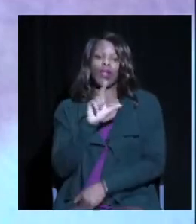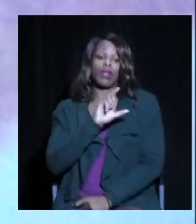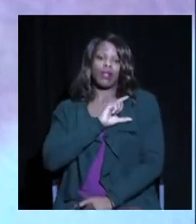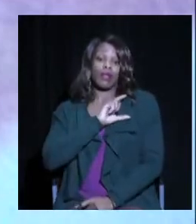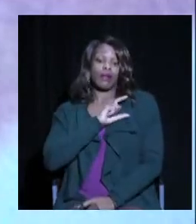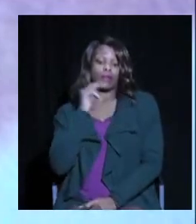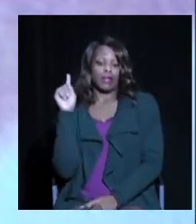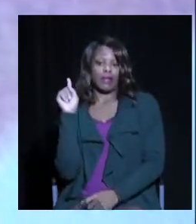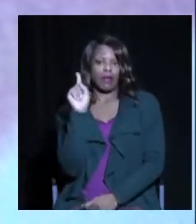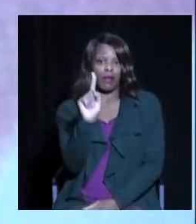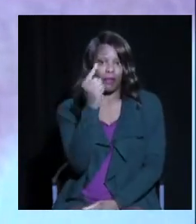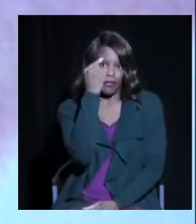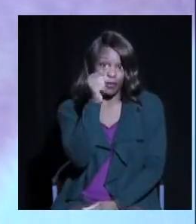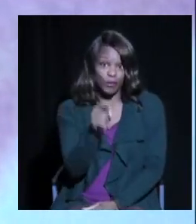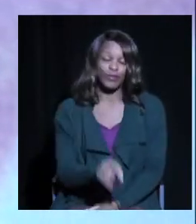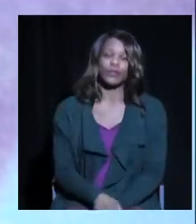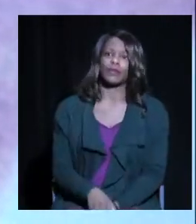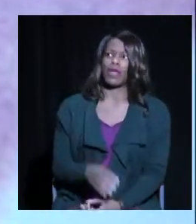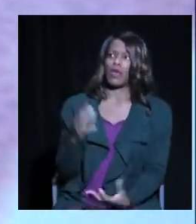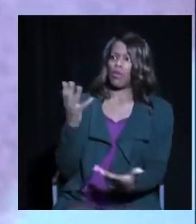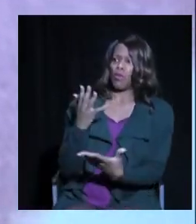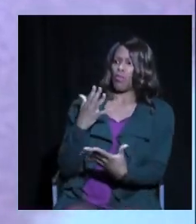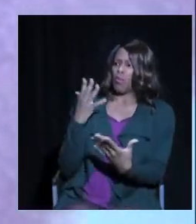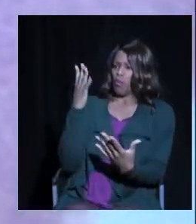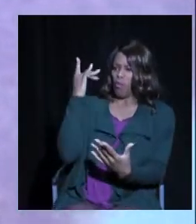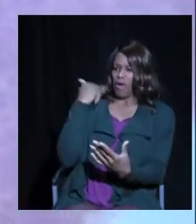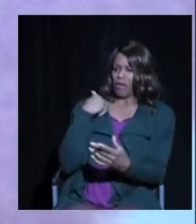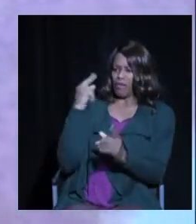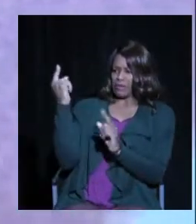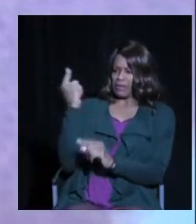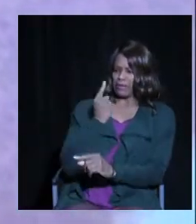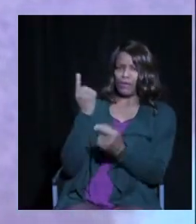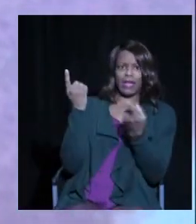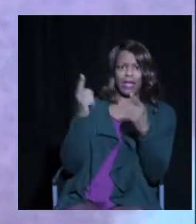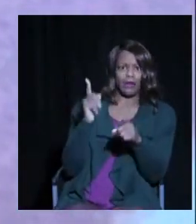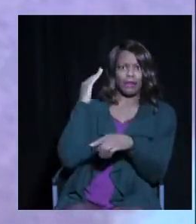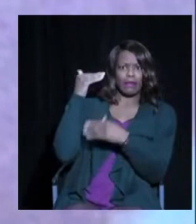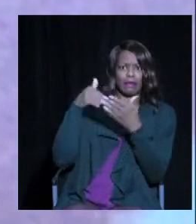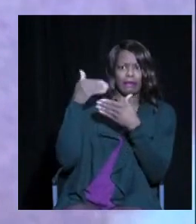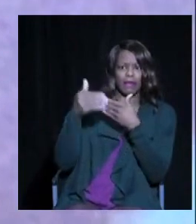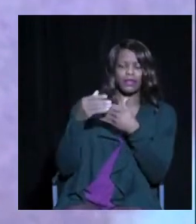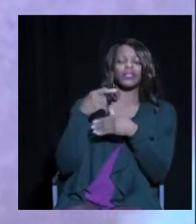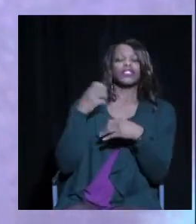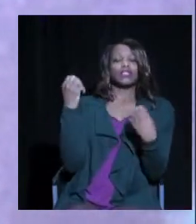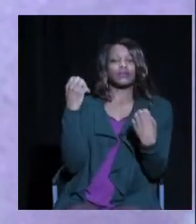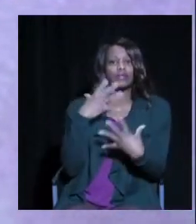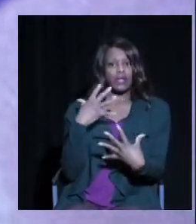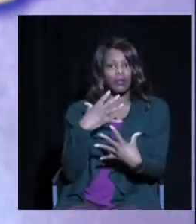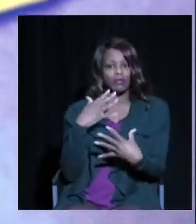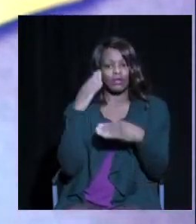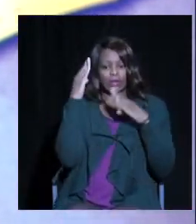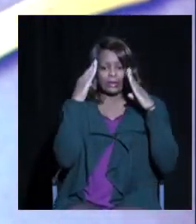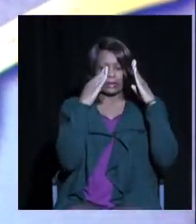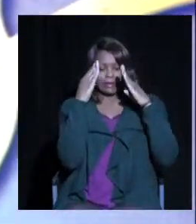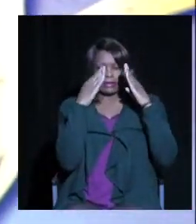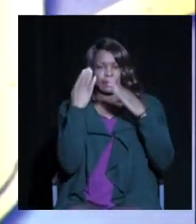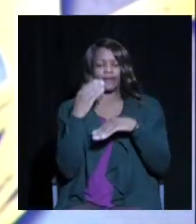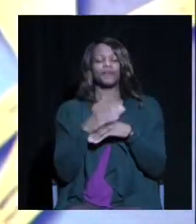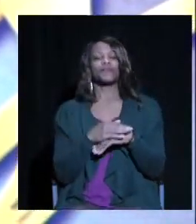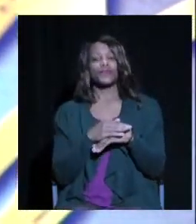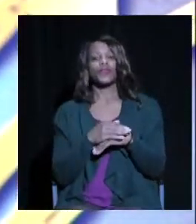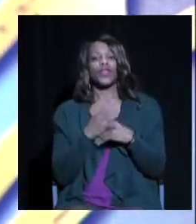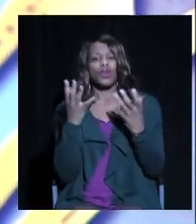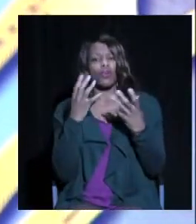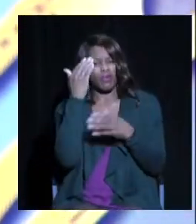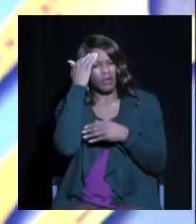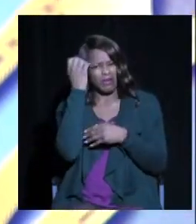whoa, what's happening? I'm confused about what's about to come next. It says she was troubled and she wanted to know what kind of